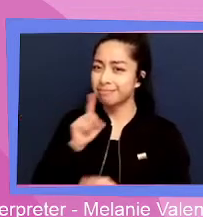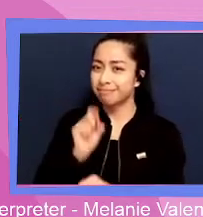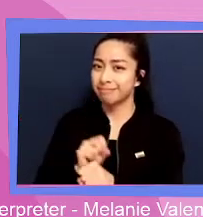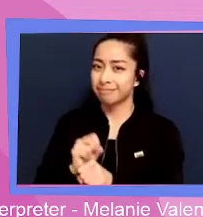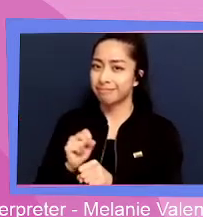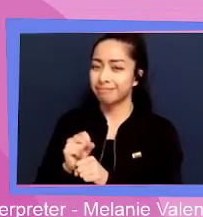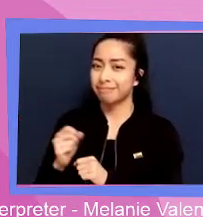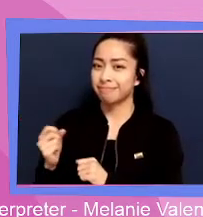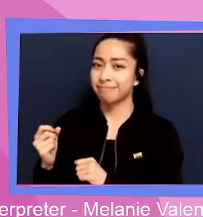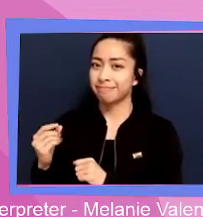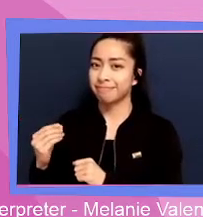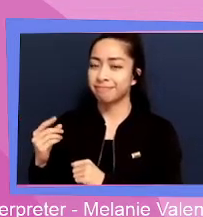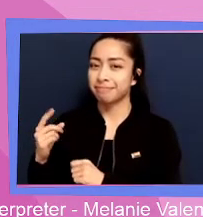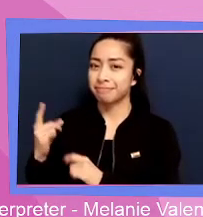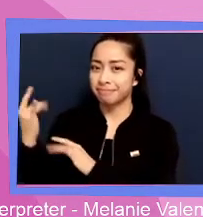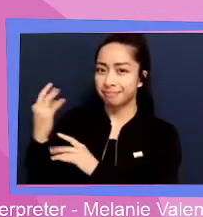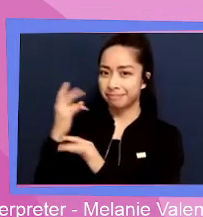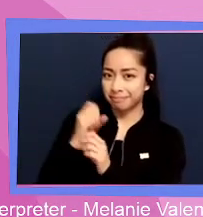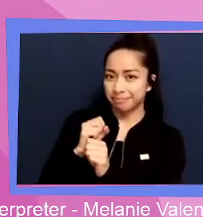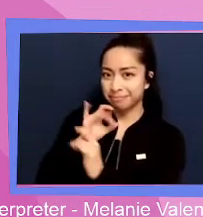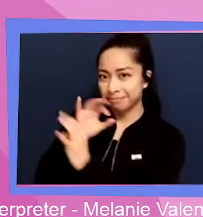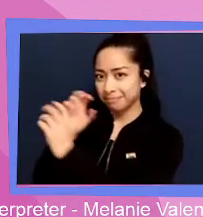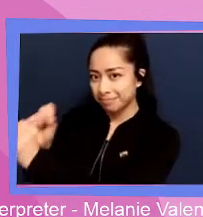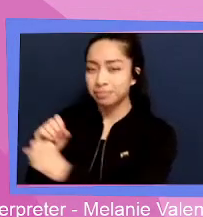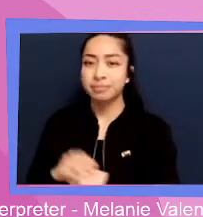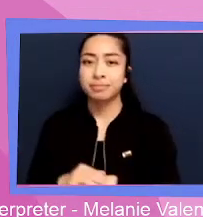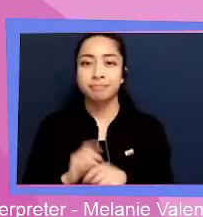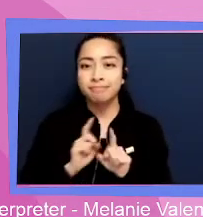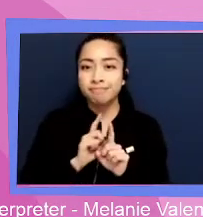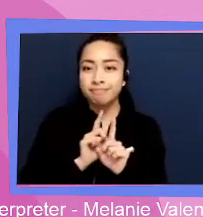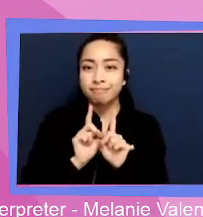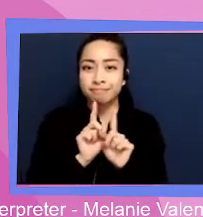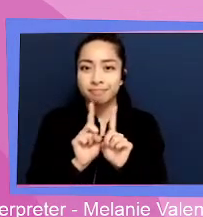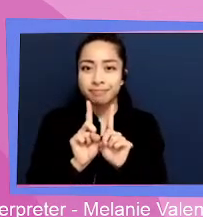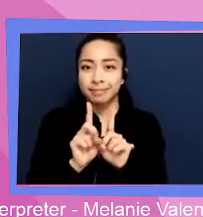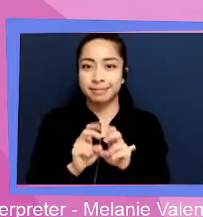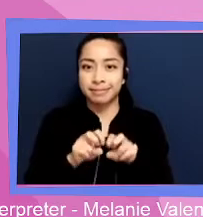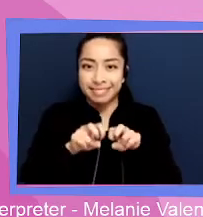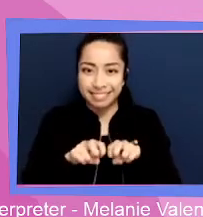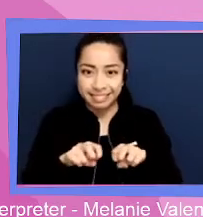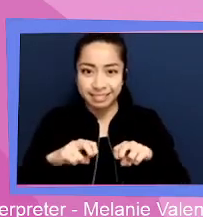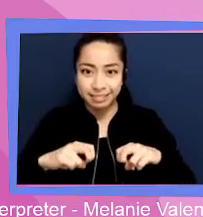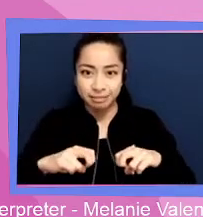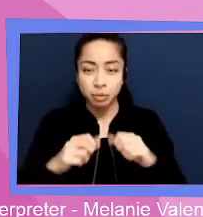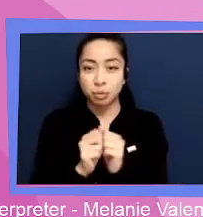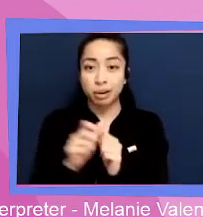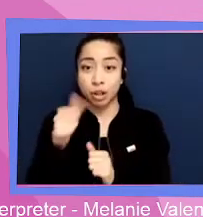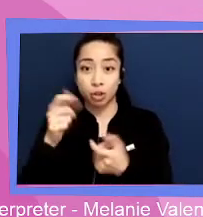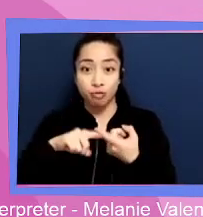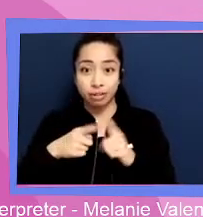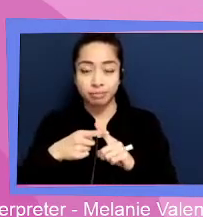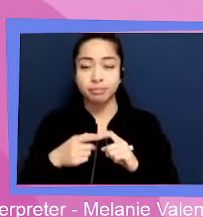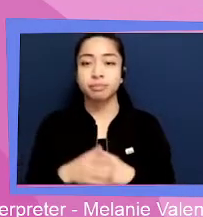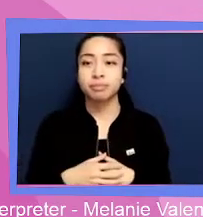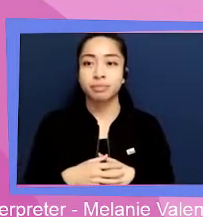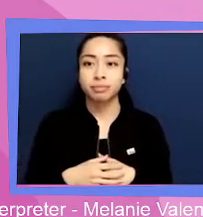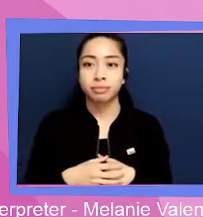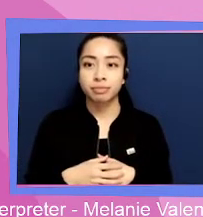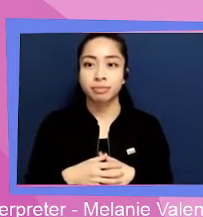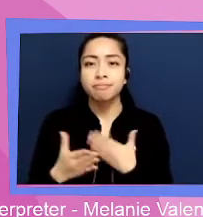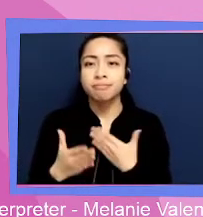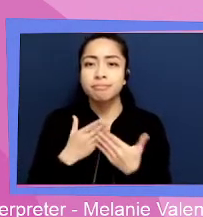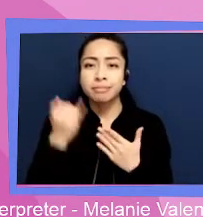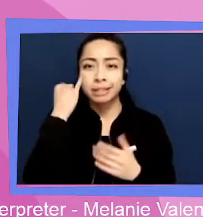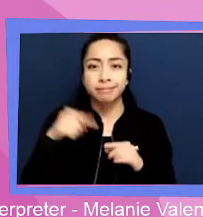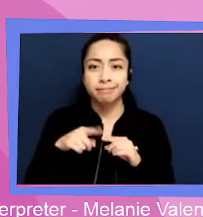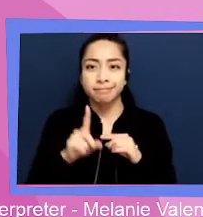spent the night beside each other, squished thigh to thigh in a small booth with five of Deanna's friends. And even when Max ducked out as soon as the quiz